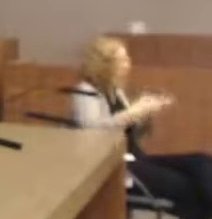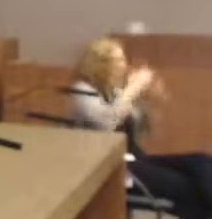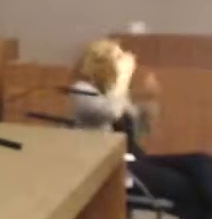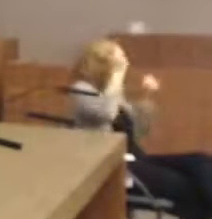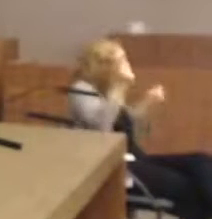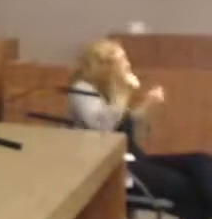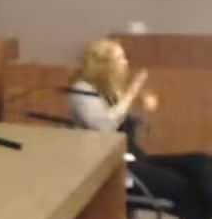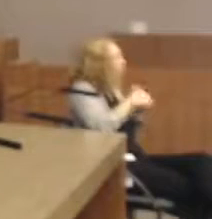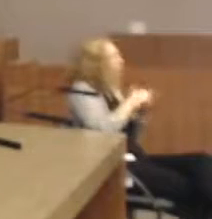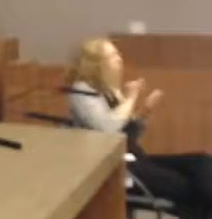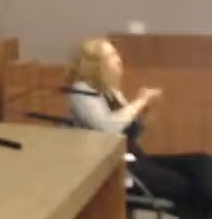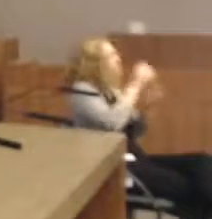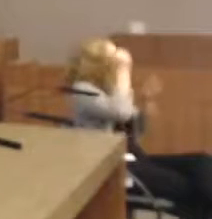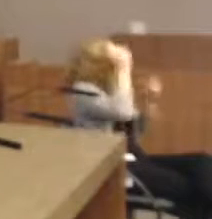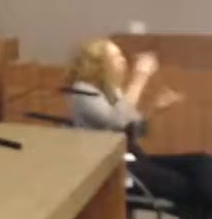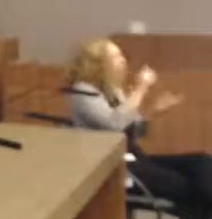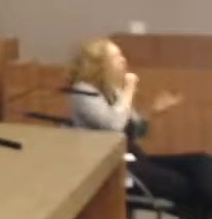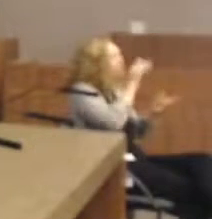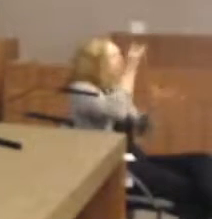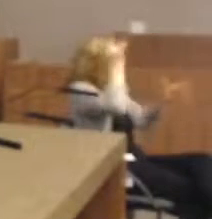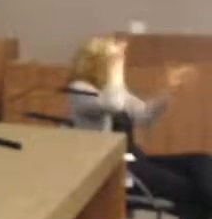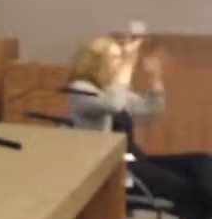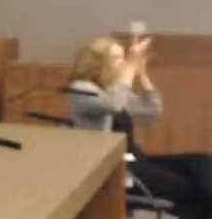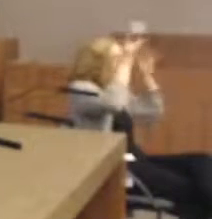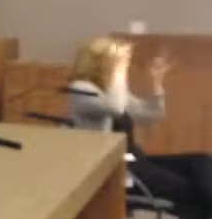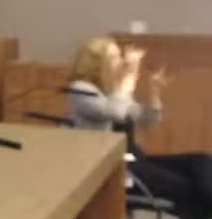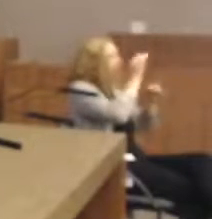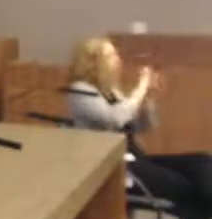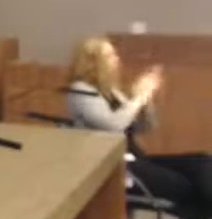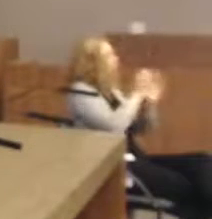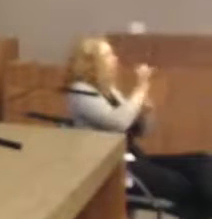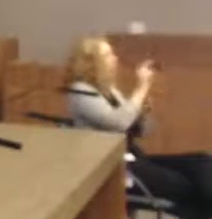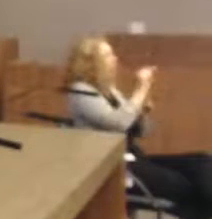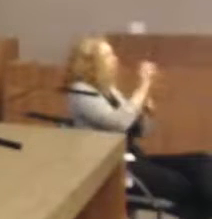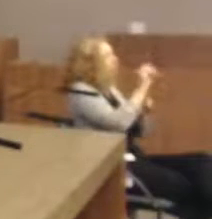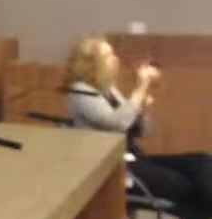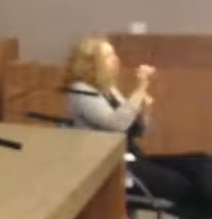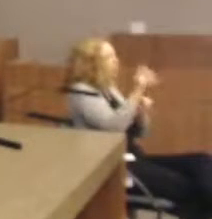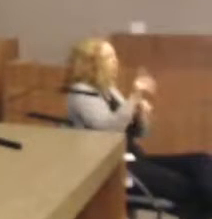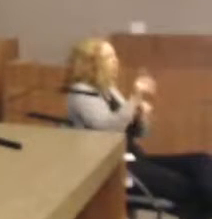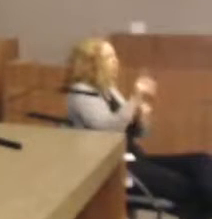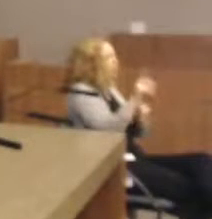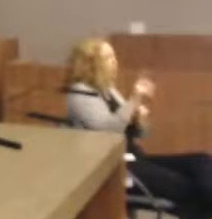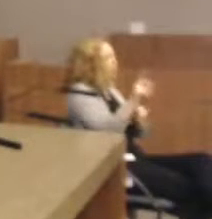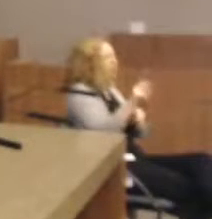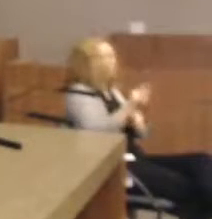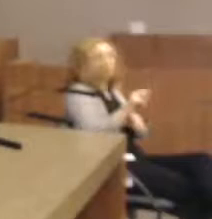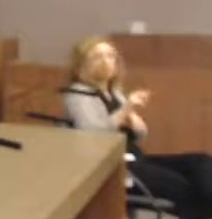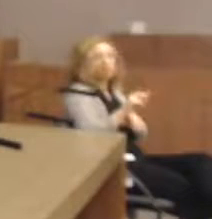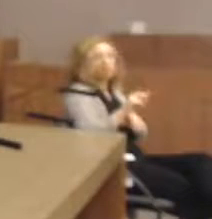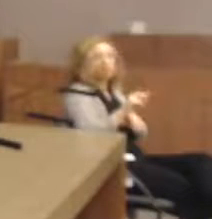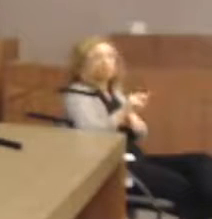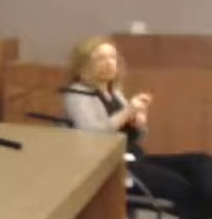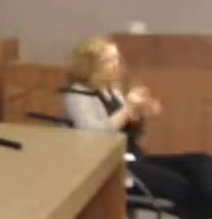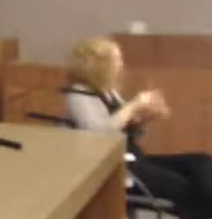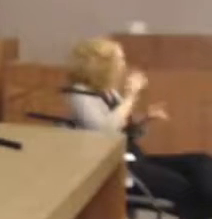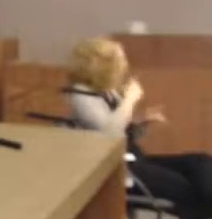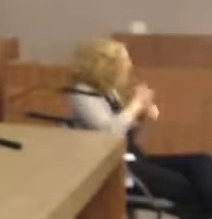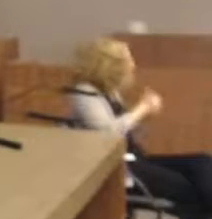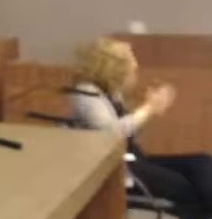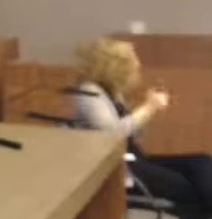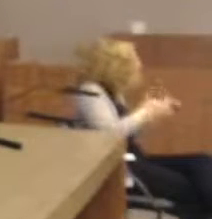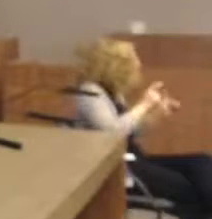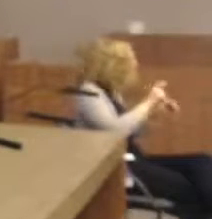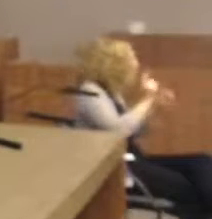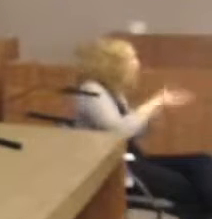All of that information is not getting encoded for you. And so somebody else will be there and you'll say, what did they say about this? And what room did they say we